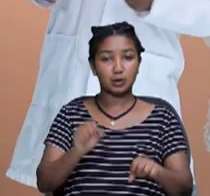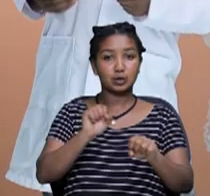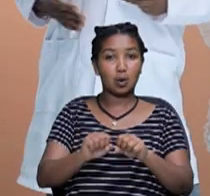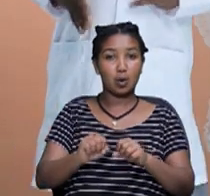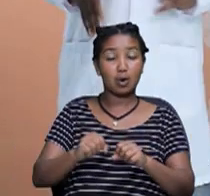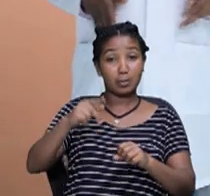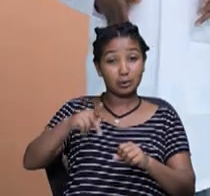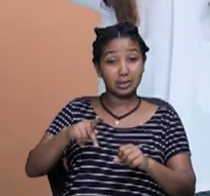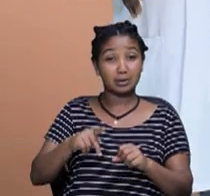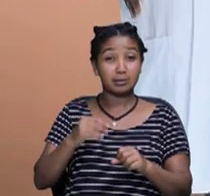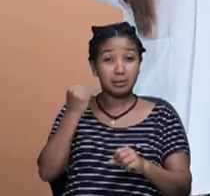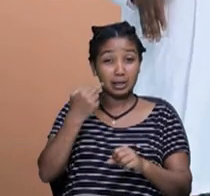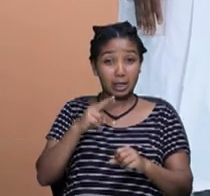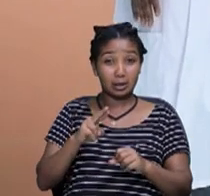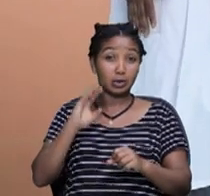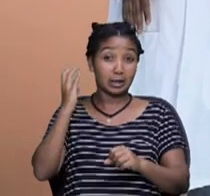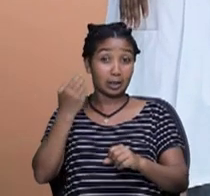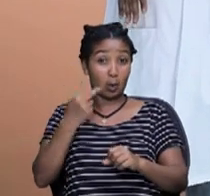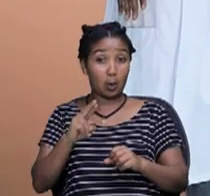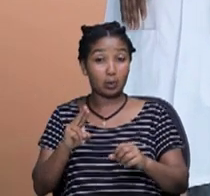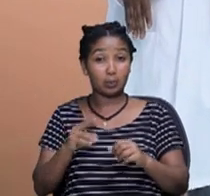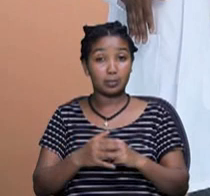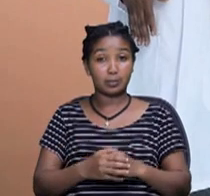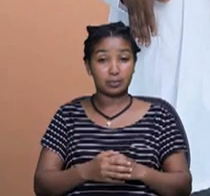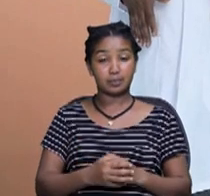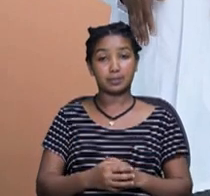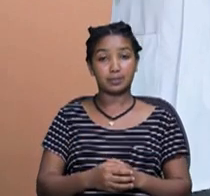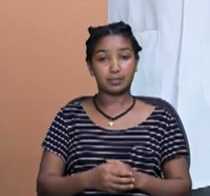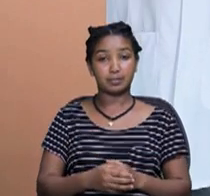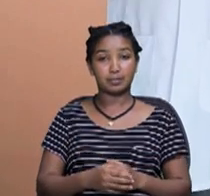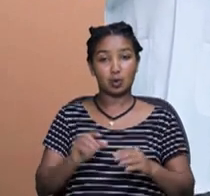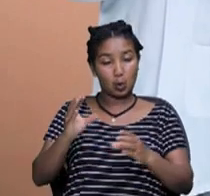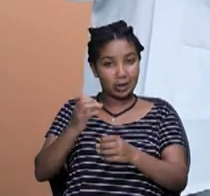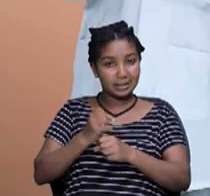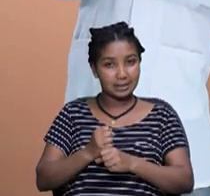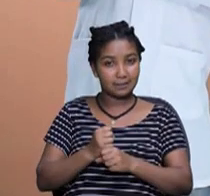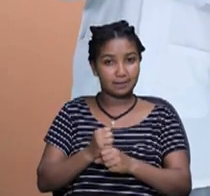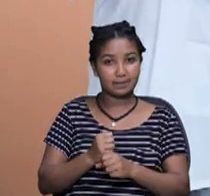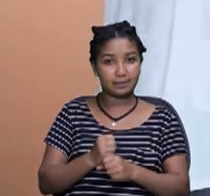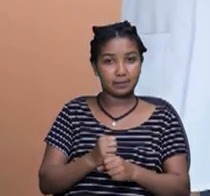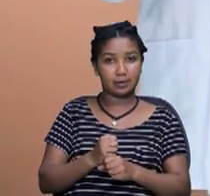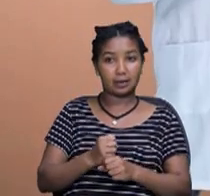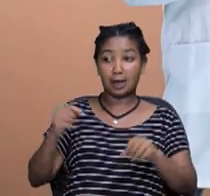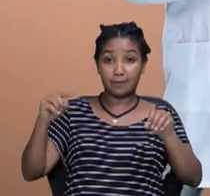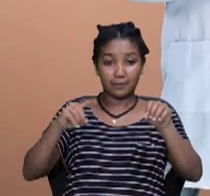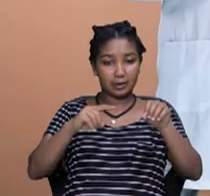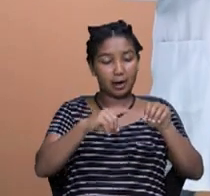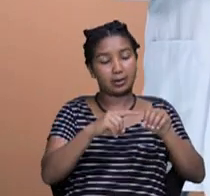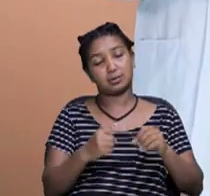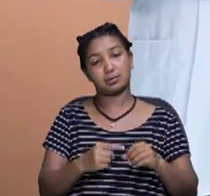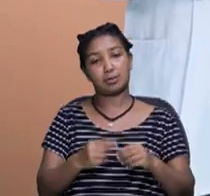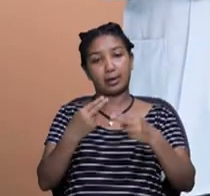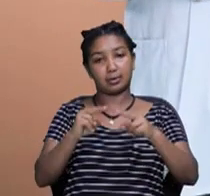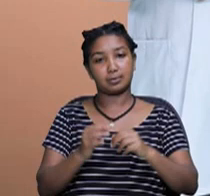So progesterone thickening and increasing the lining of the endometrium wall to receive a fertilized egg.